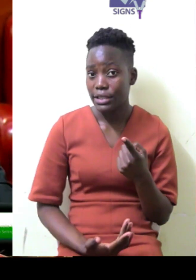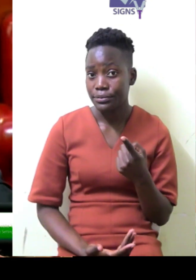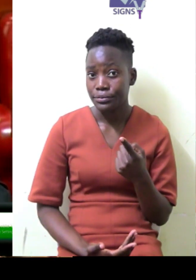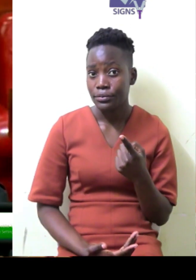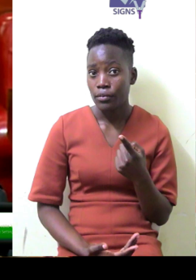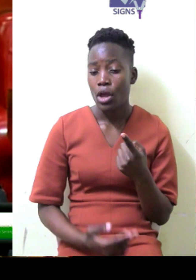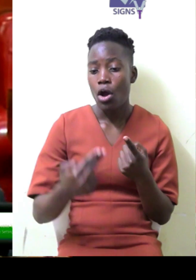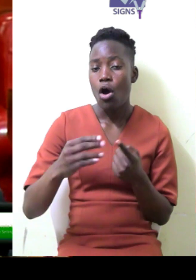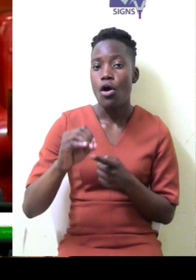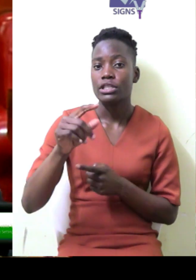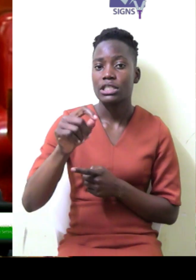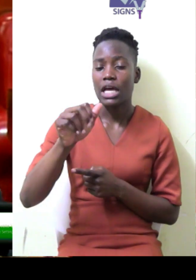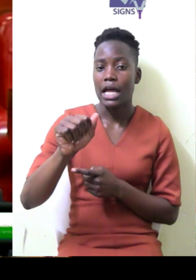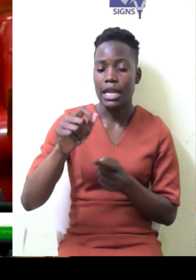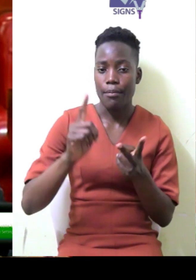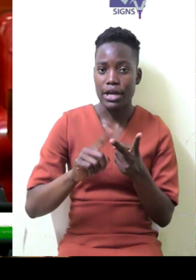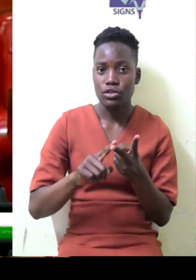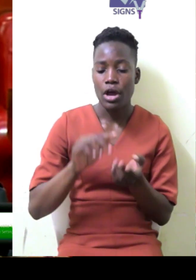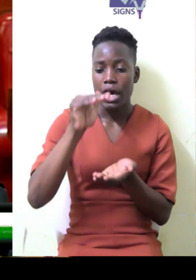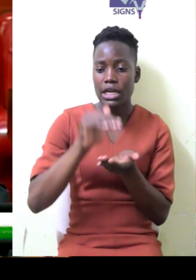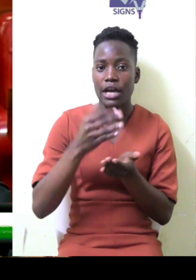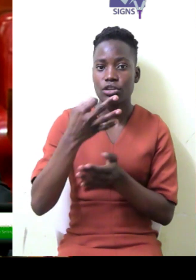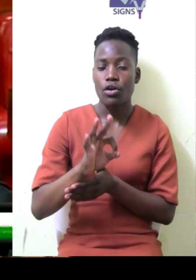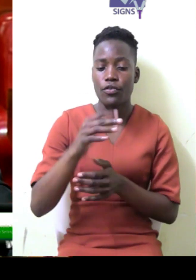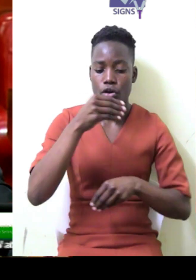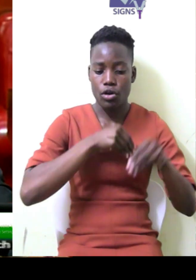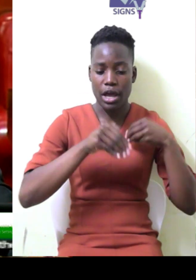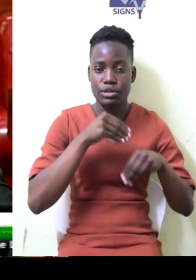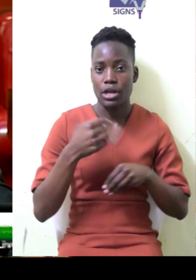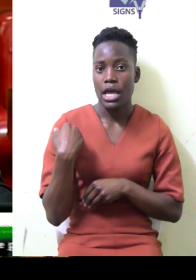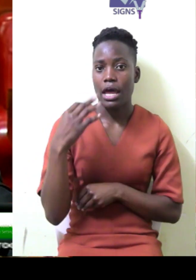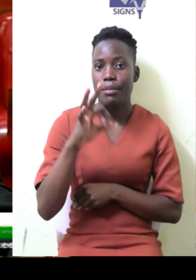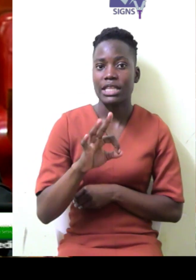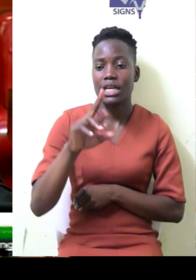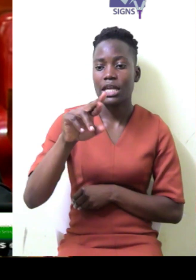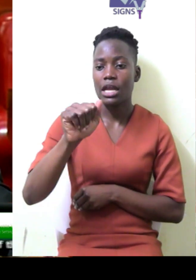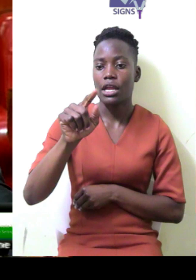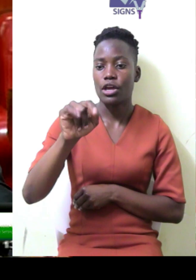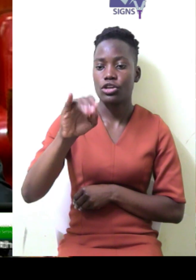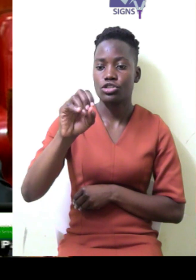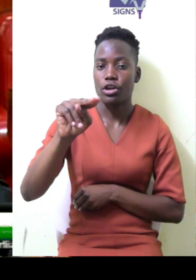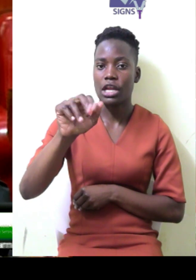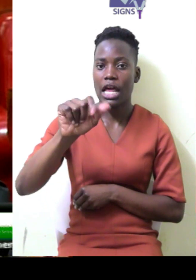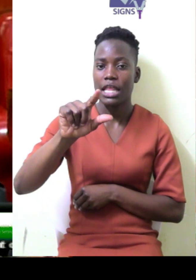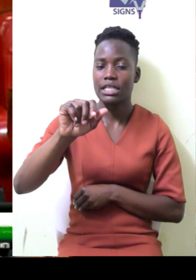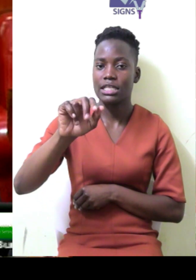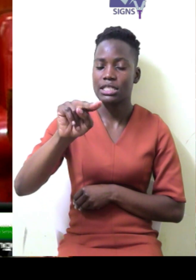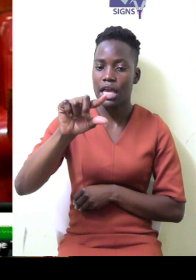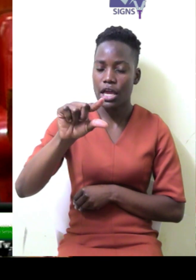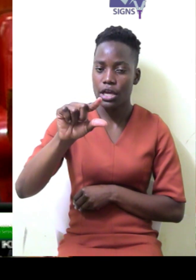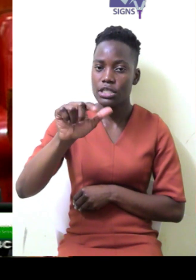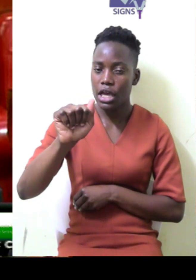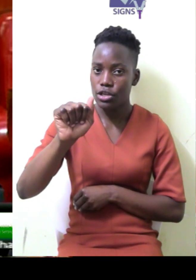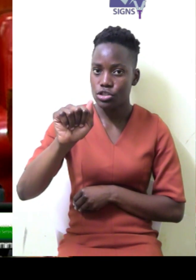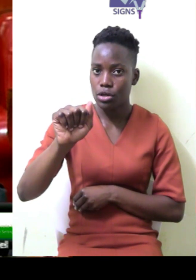austerity measures. Two, reduction of corruption. And three, rationalization of government. Mr. Speaker, I do